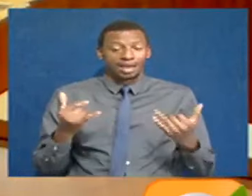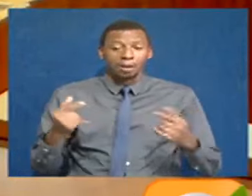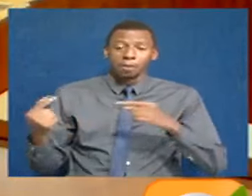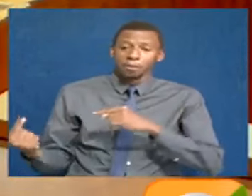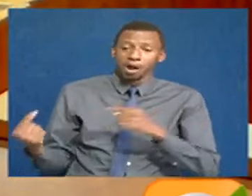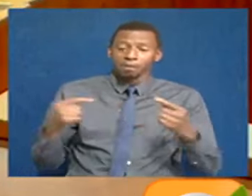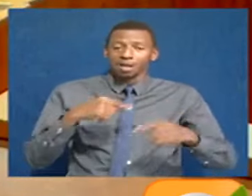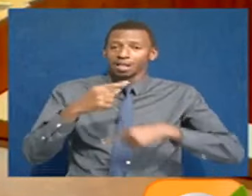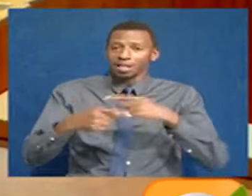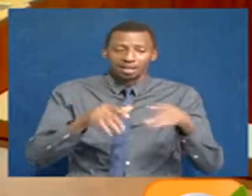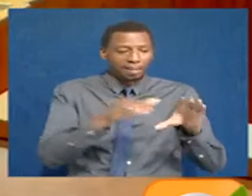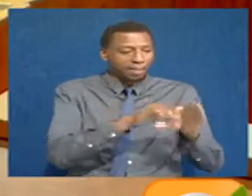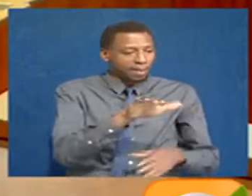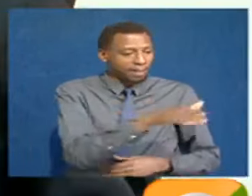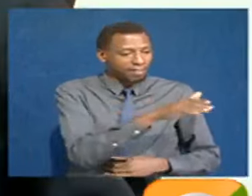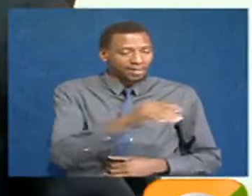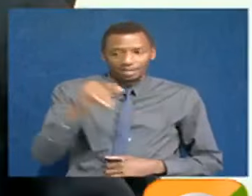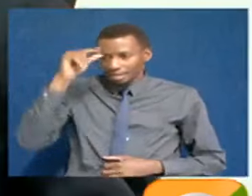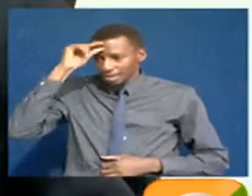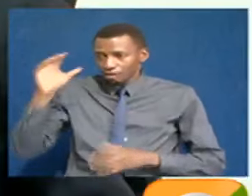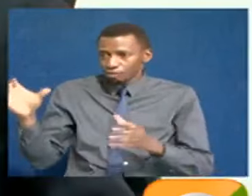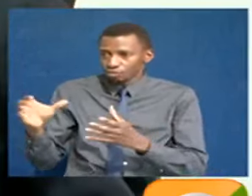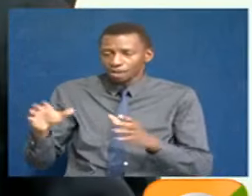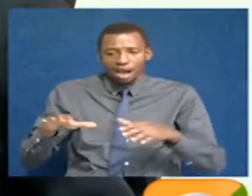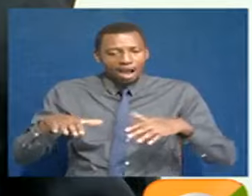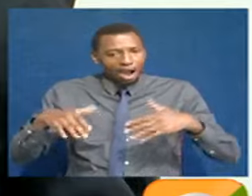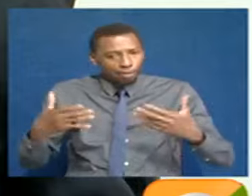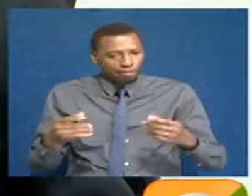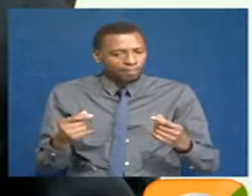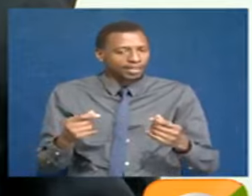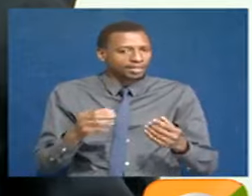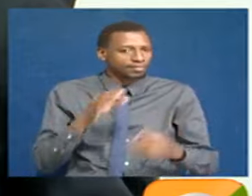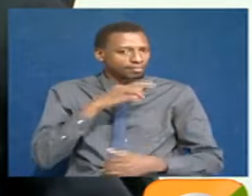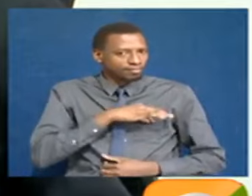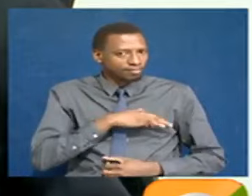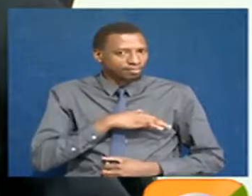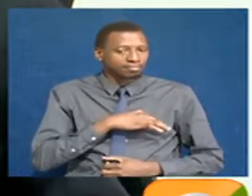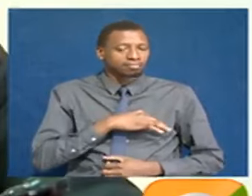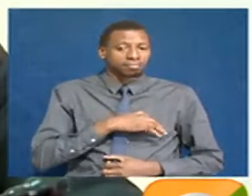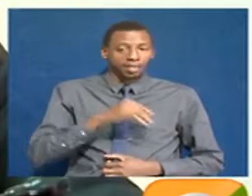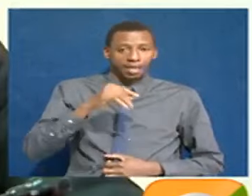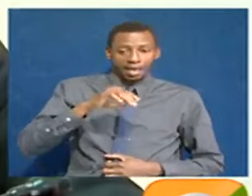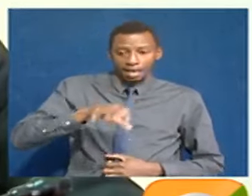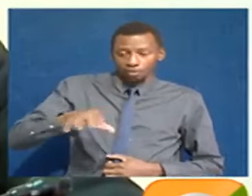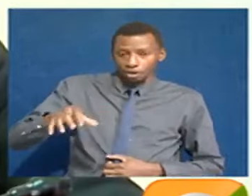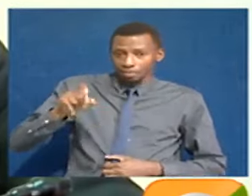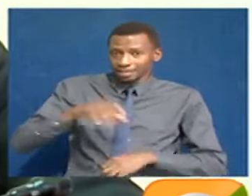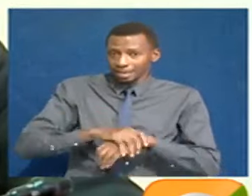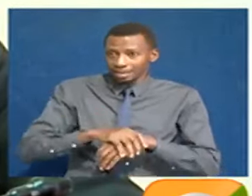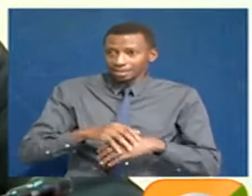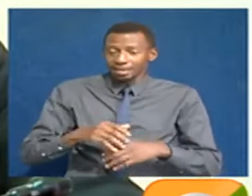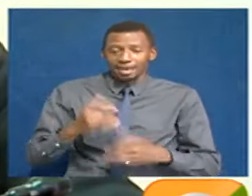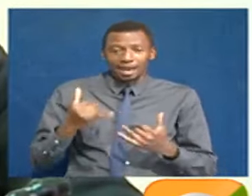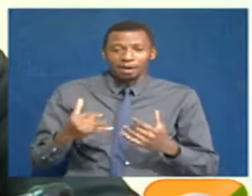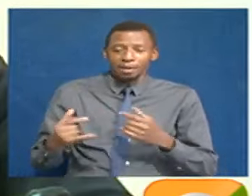between MPs and governors over how much revenue counties should receive has escalated into a more heated debate. Governors